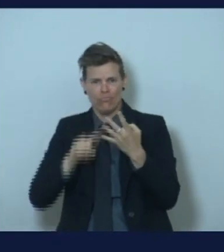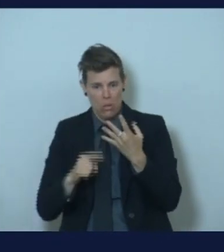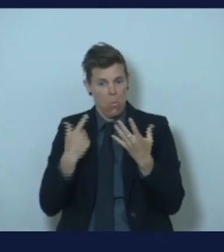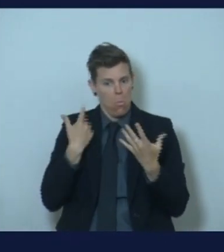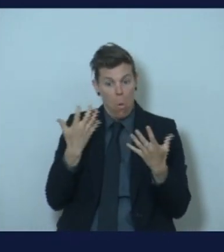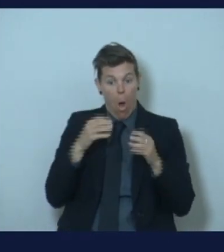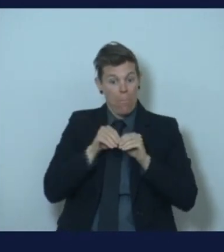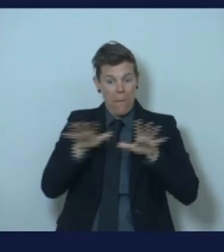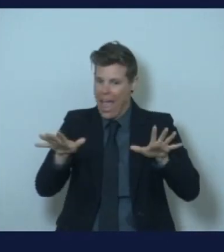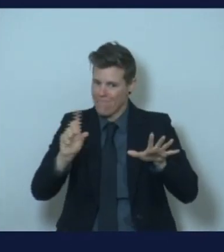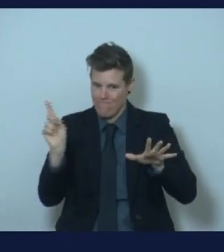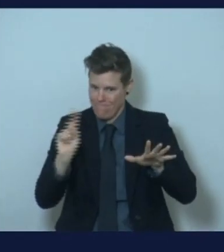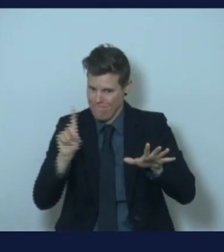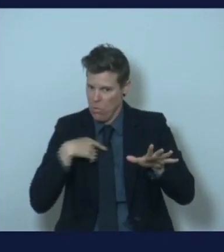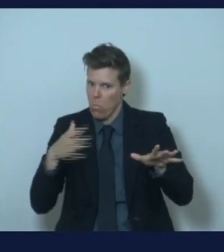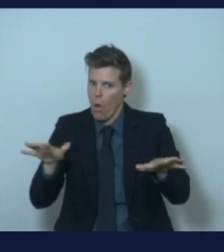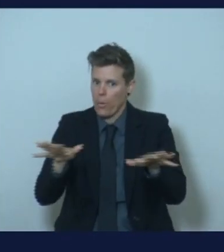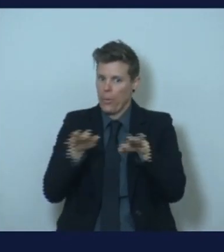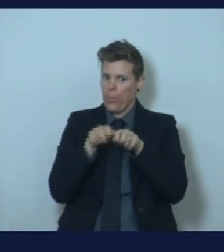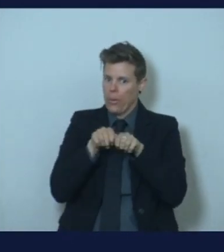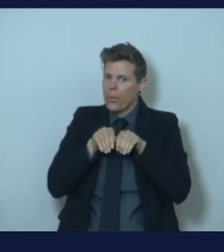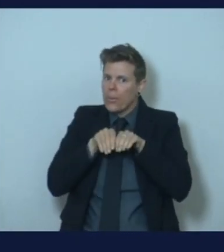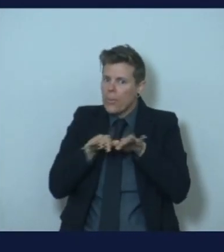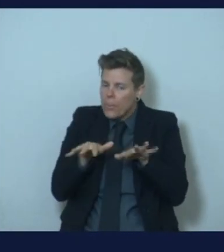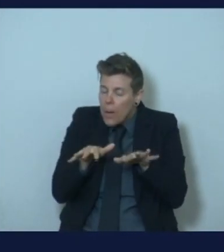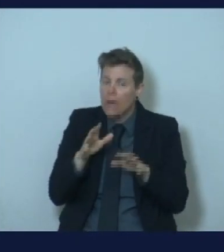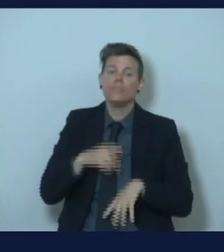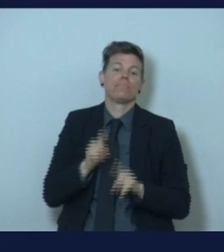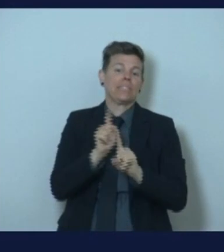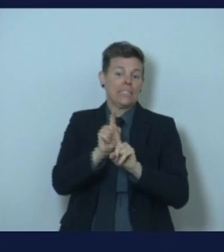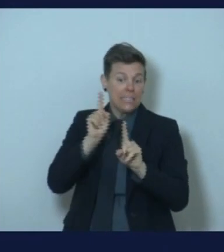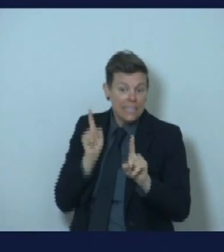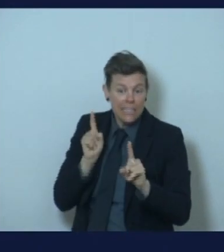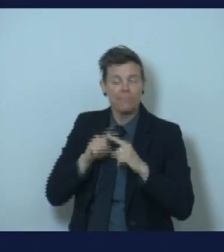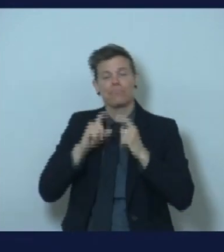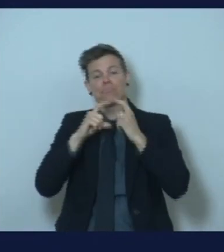wear face coverings. Then it means that we can stay on track,